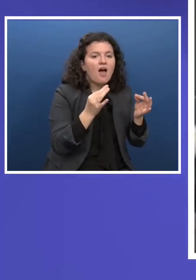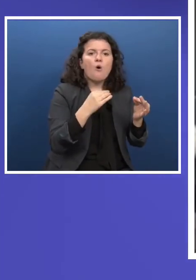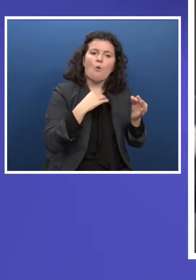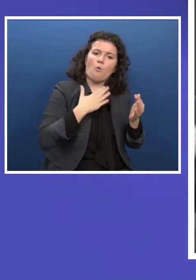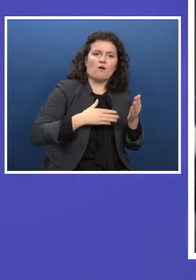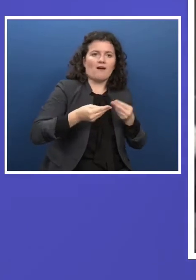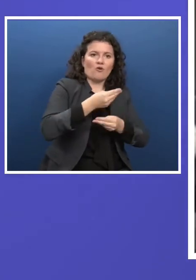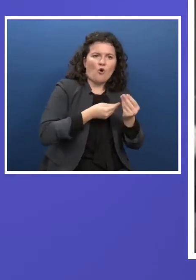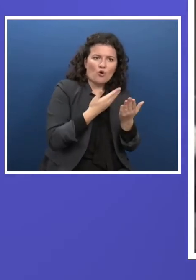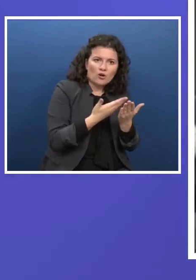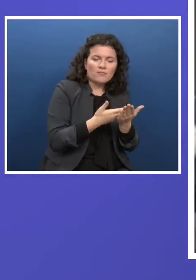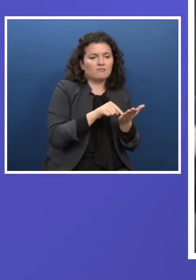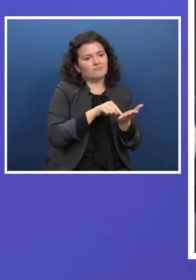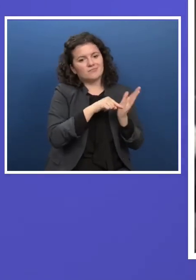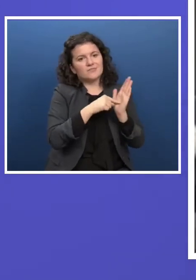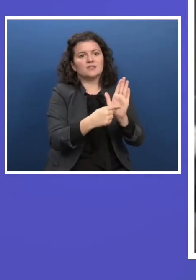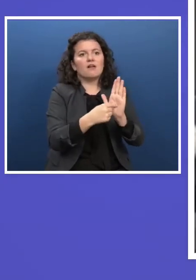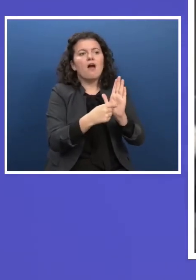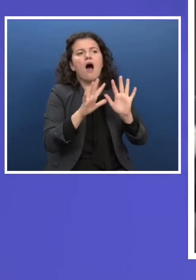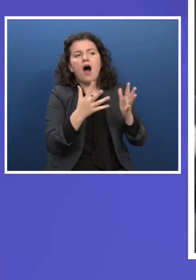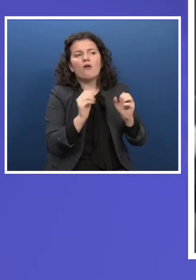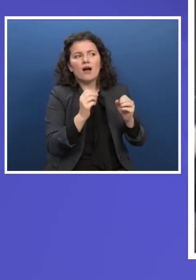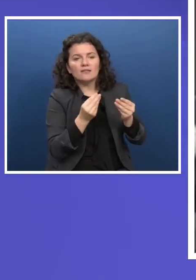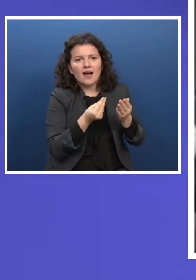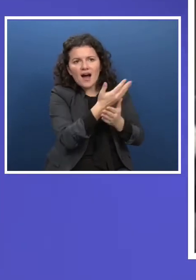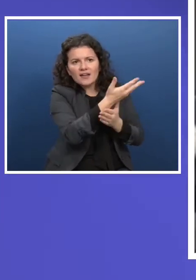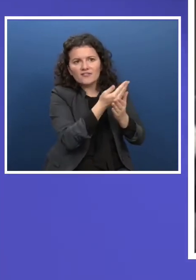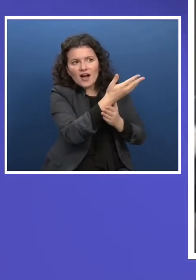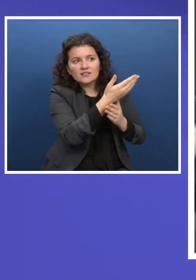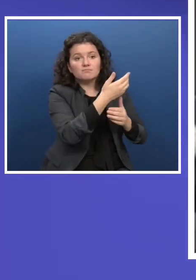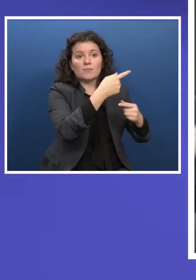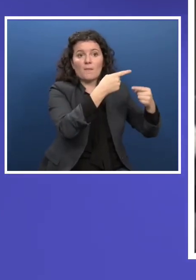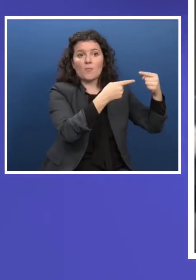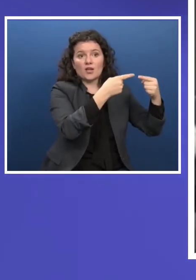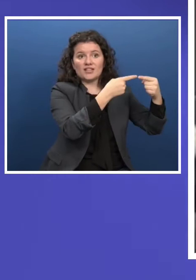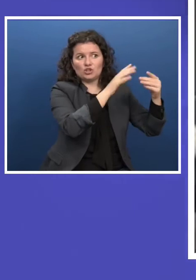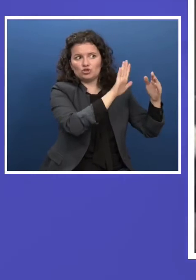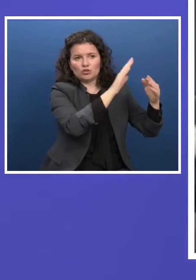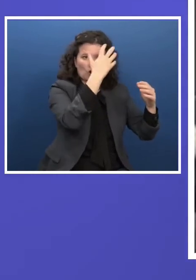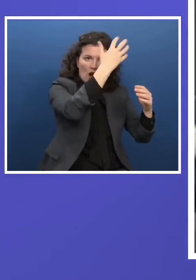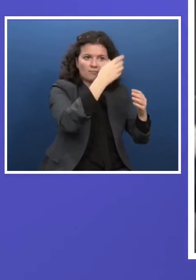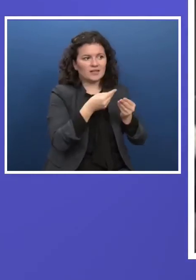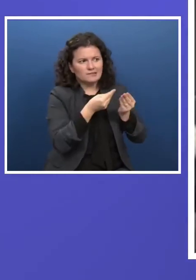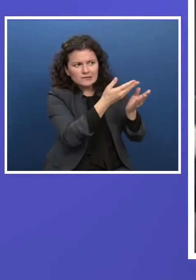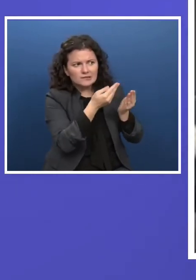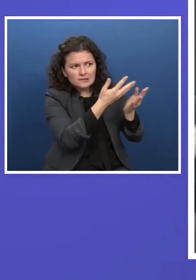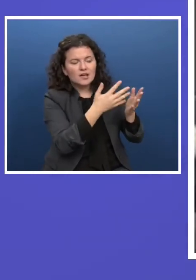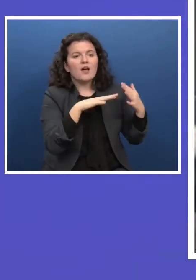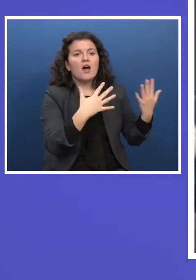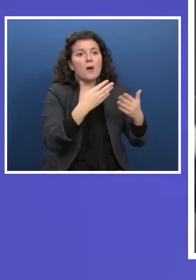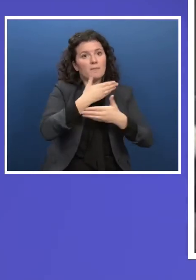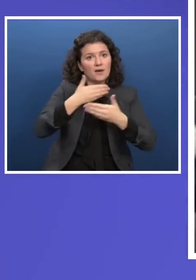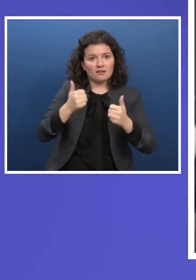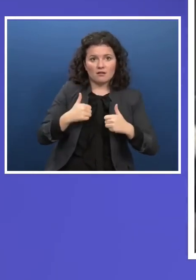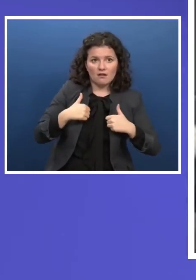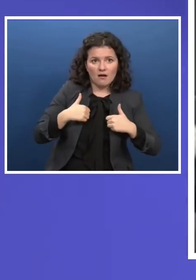making sure that stakeholders and citizens respond to the demands for more and better health. And Francesca, your work is